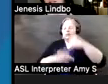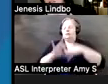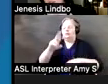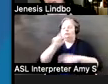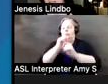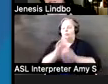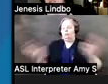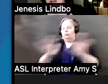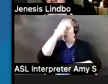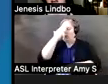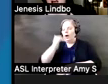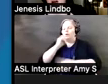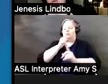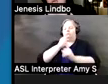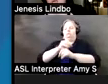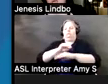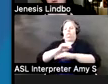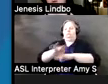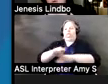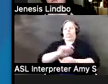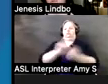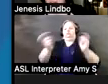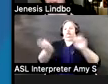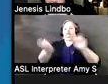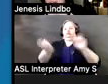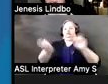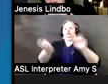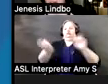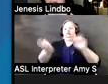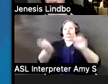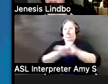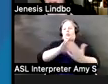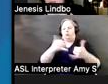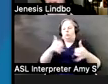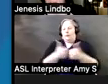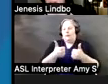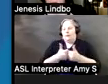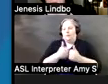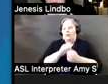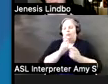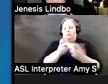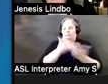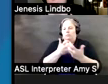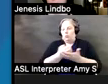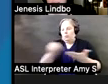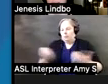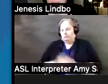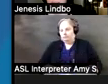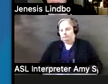that can change how you approach playing these games with adapted equipment.